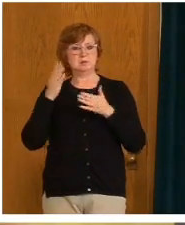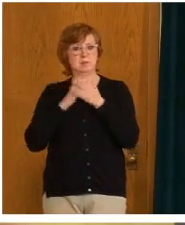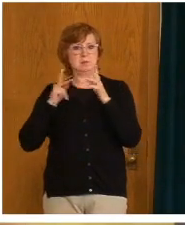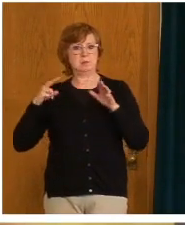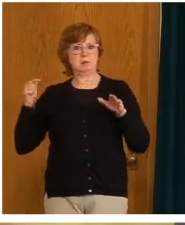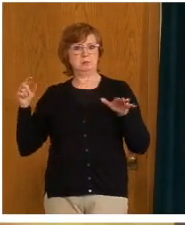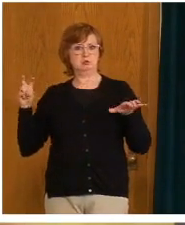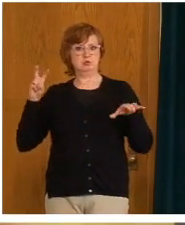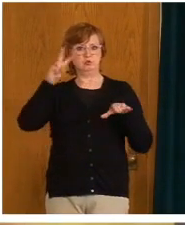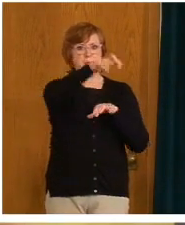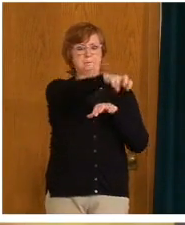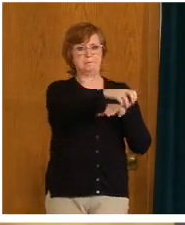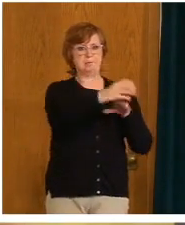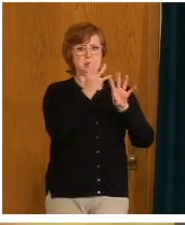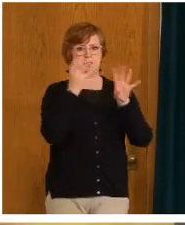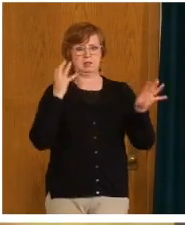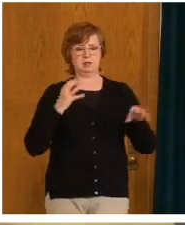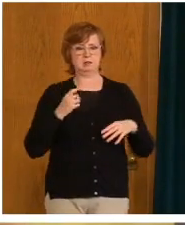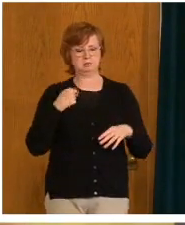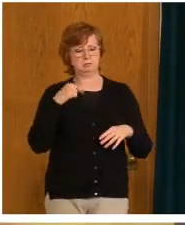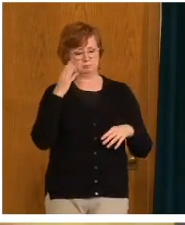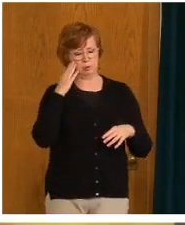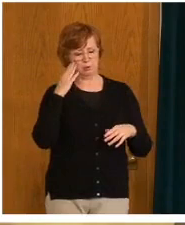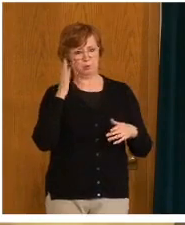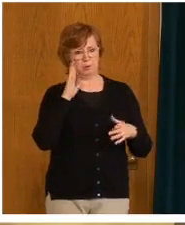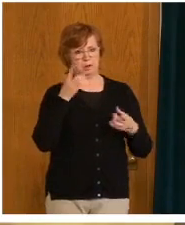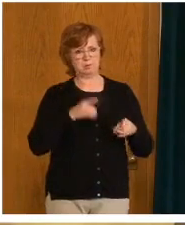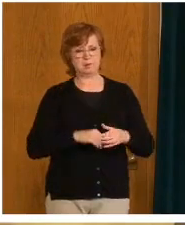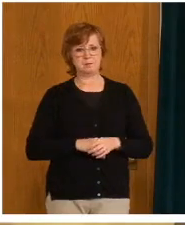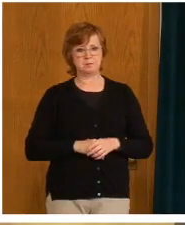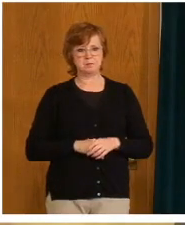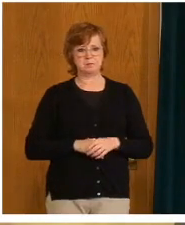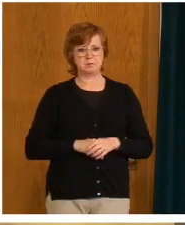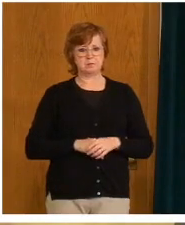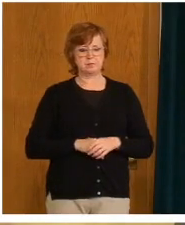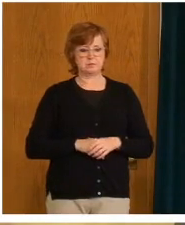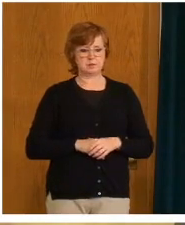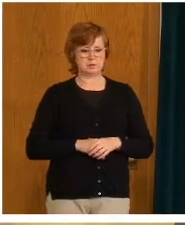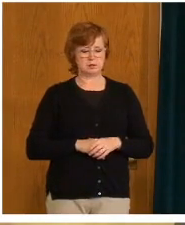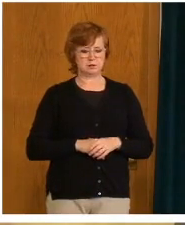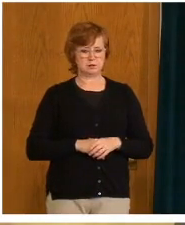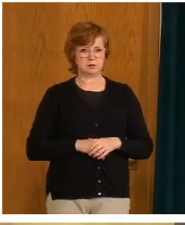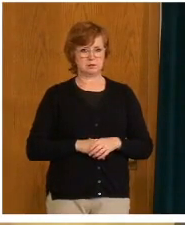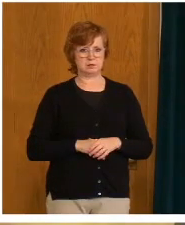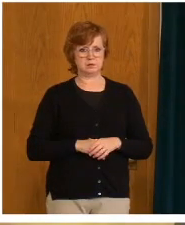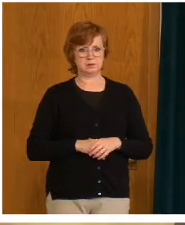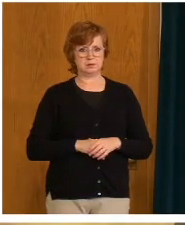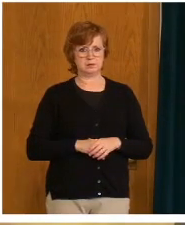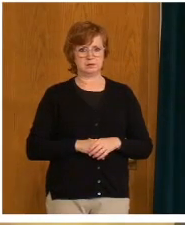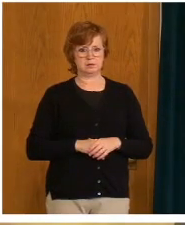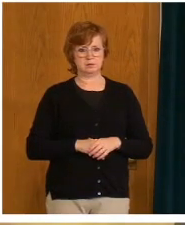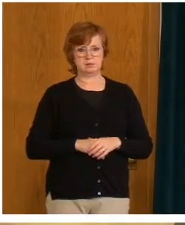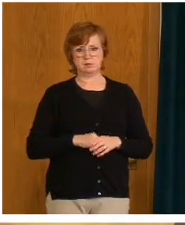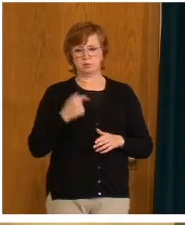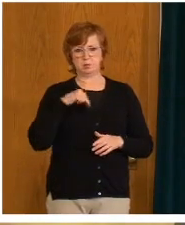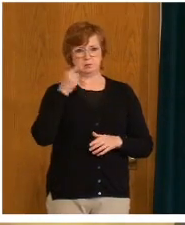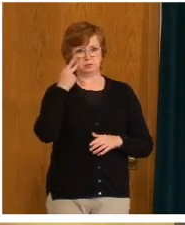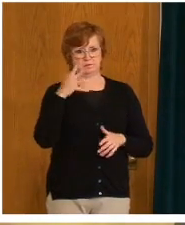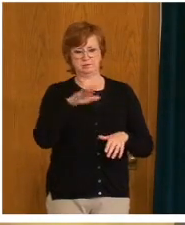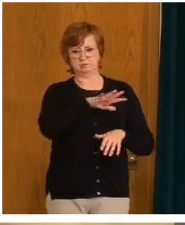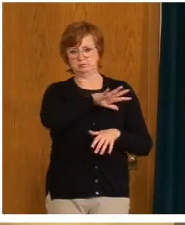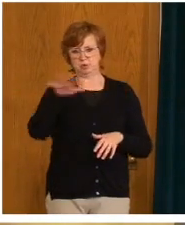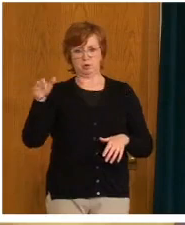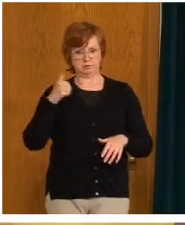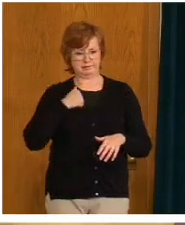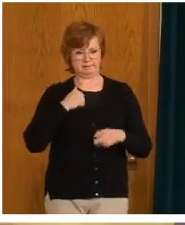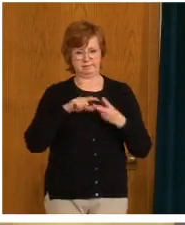shot earlier or out of the queue, just like we had ultimately in Canada and around the world, people attempting the same with their first shot. But I